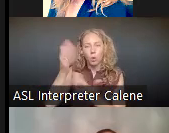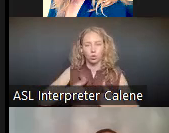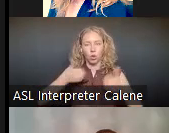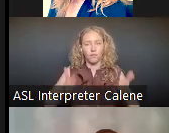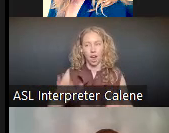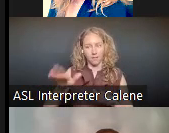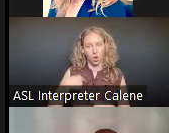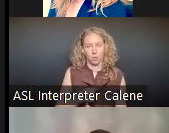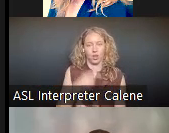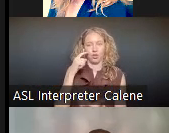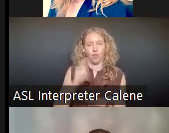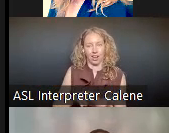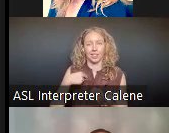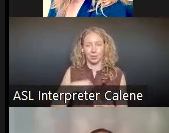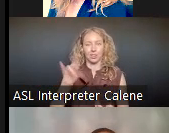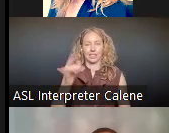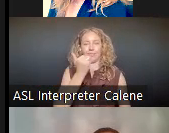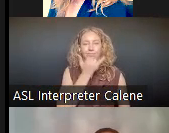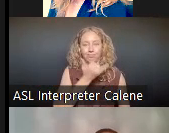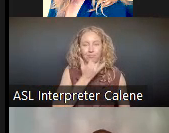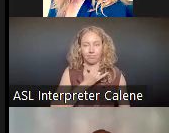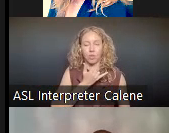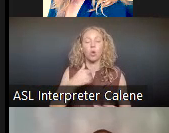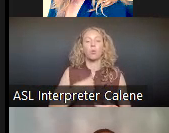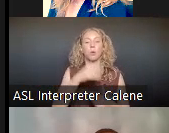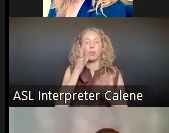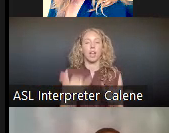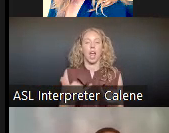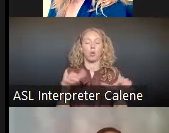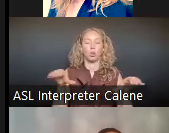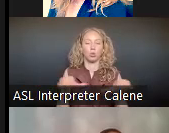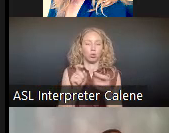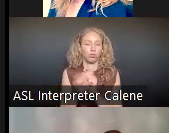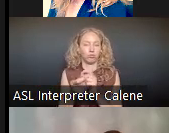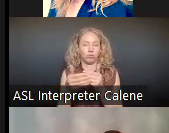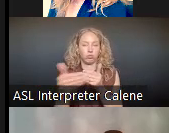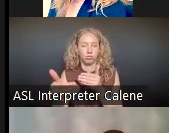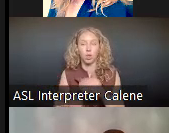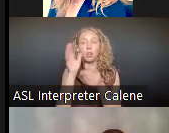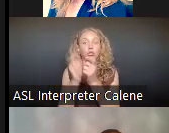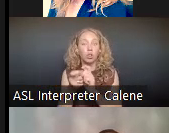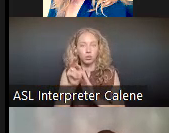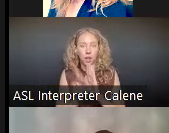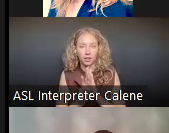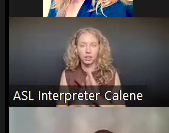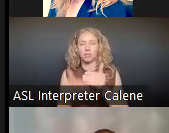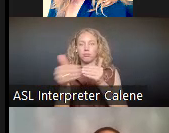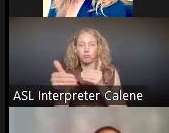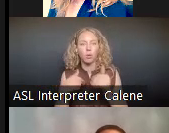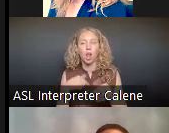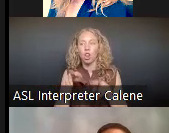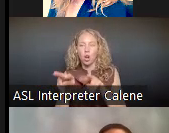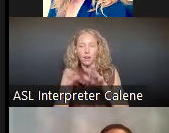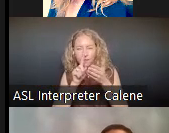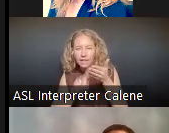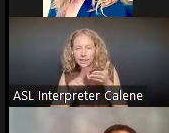we recognize we made this error and we're doing something about it. So we're changing our policies. We're looking at our investigations and